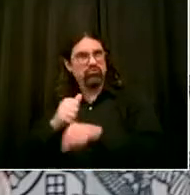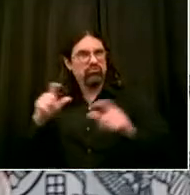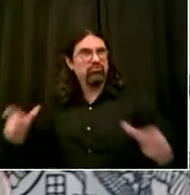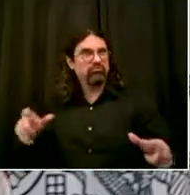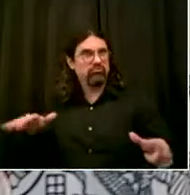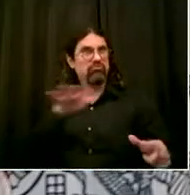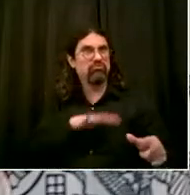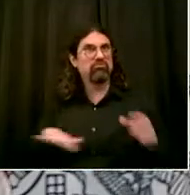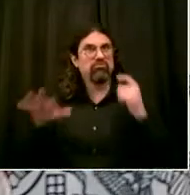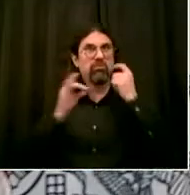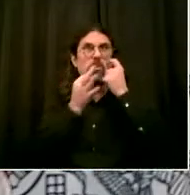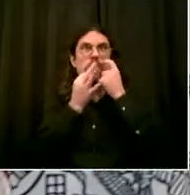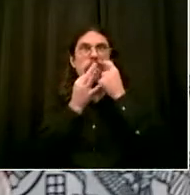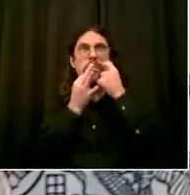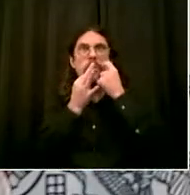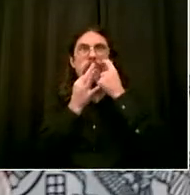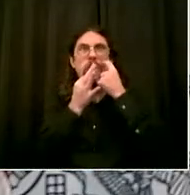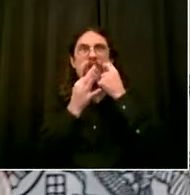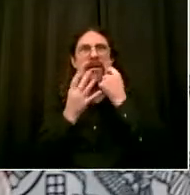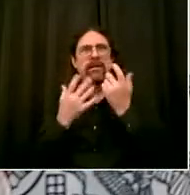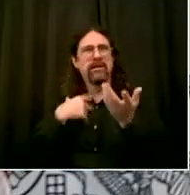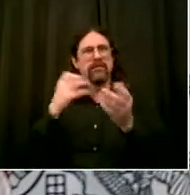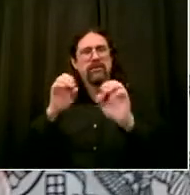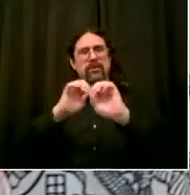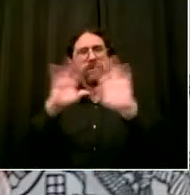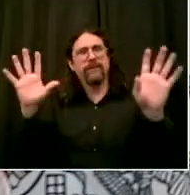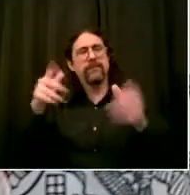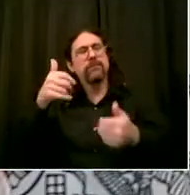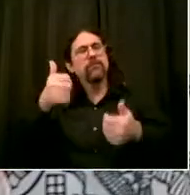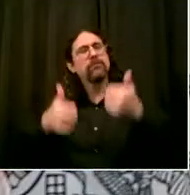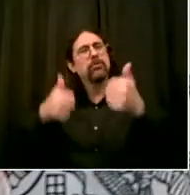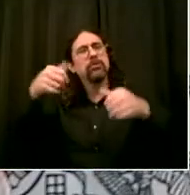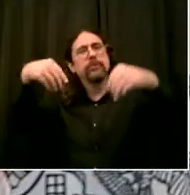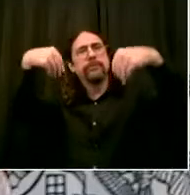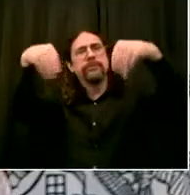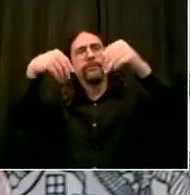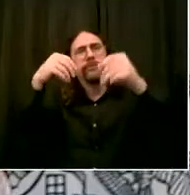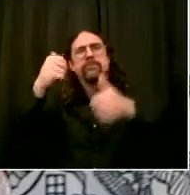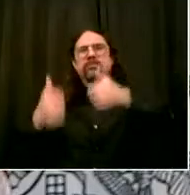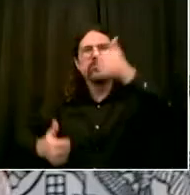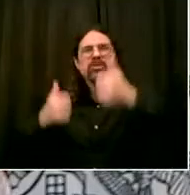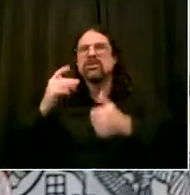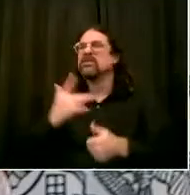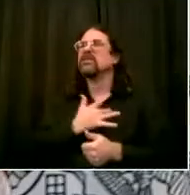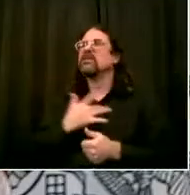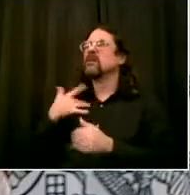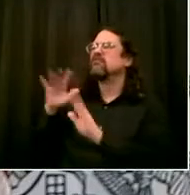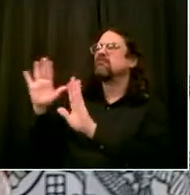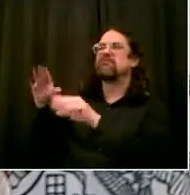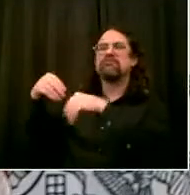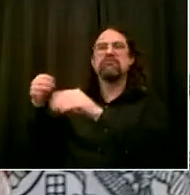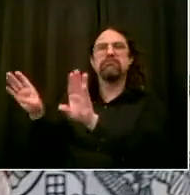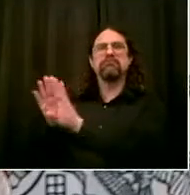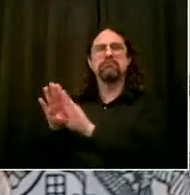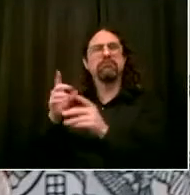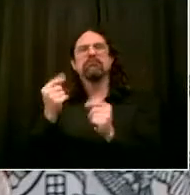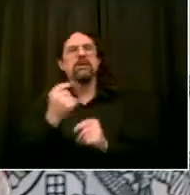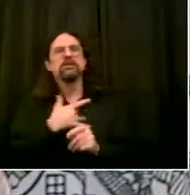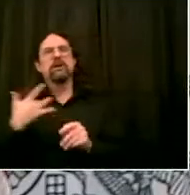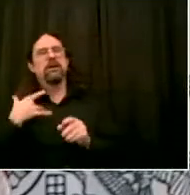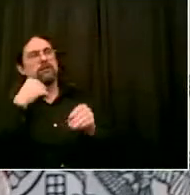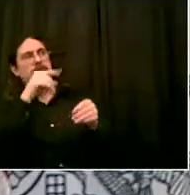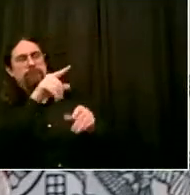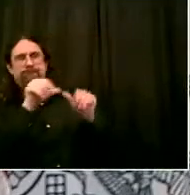I know obviously everyone's waiting for a federal stimulus but is there anything more the city can do to help these businesses I hear from a lot of business